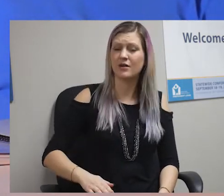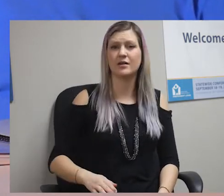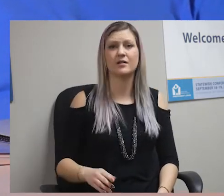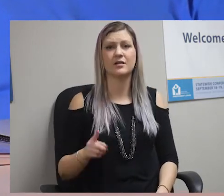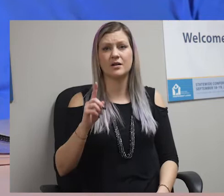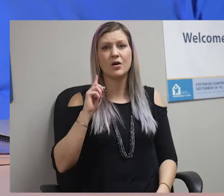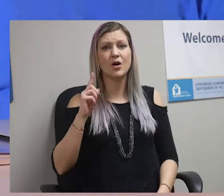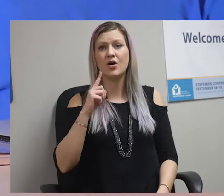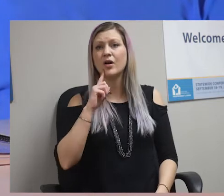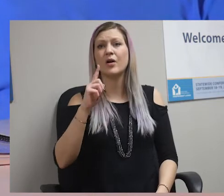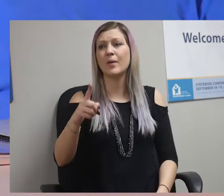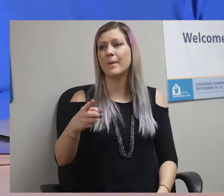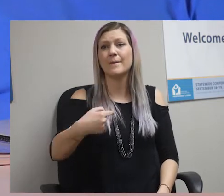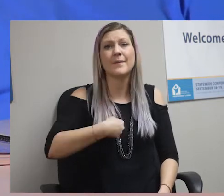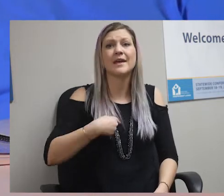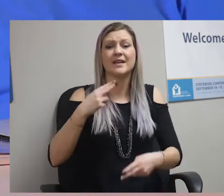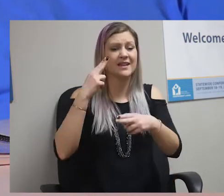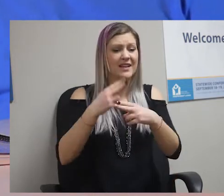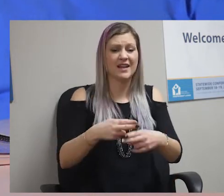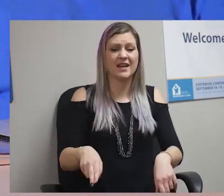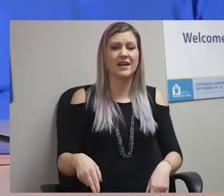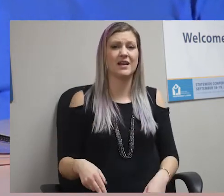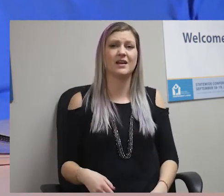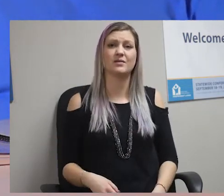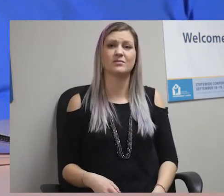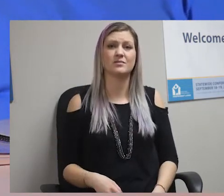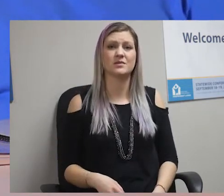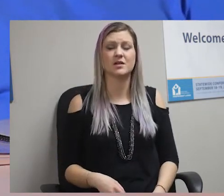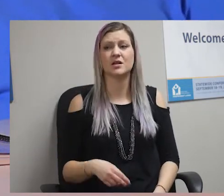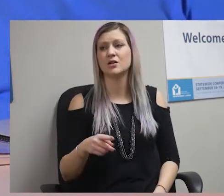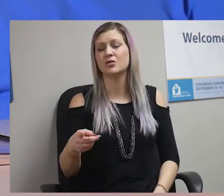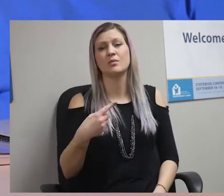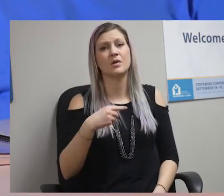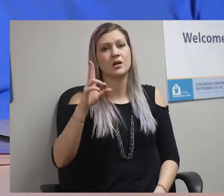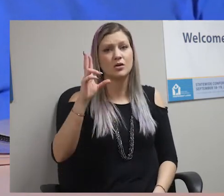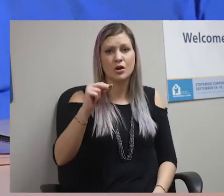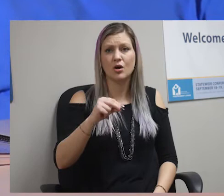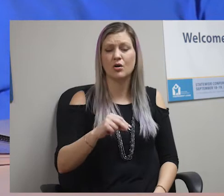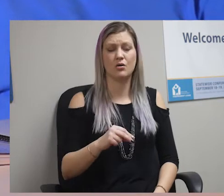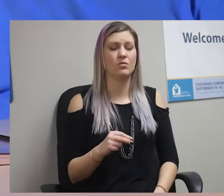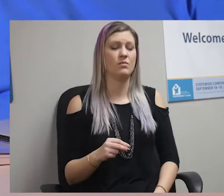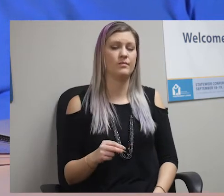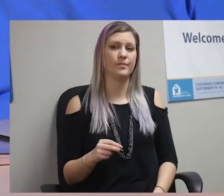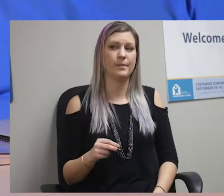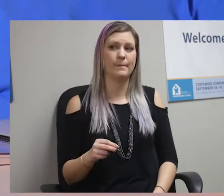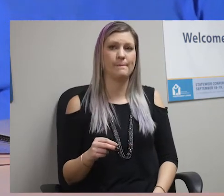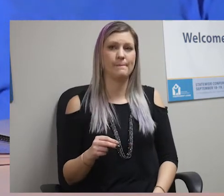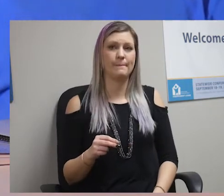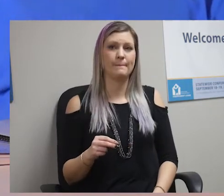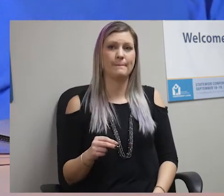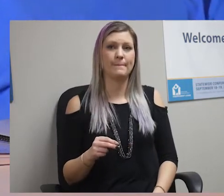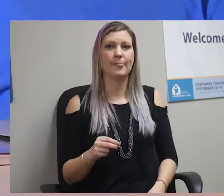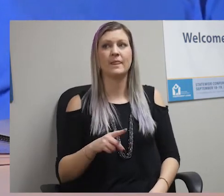of names and yelling and screaming that I was selfish and I wanted to take her out of the nursing home that she had